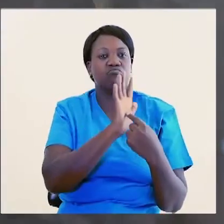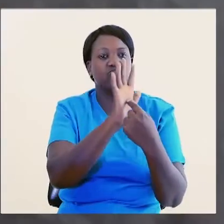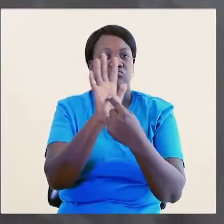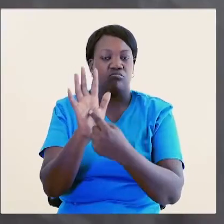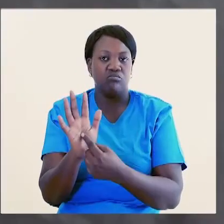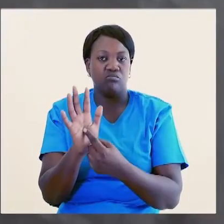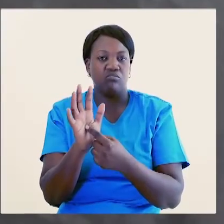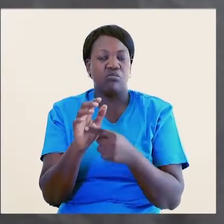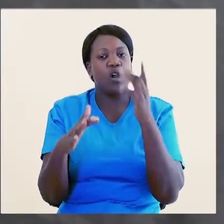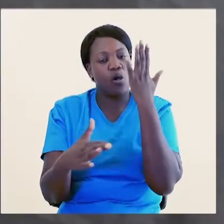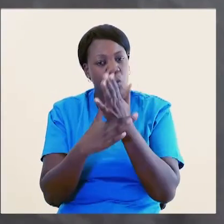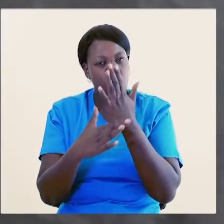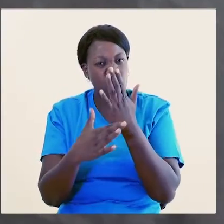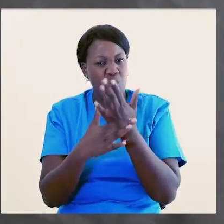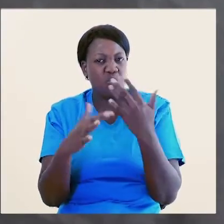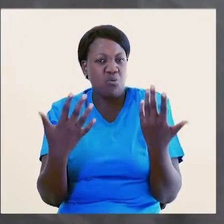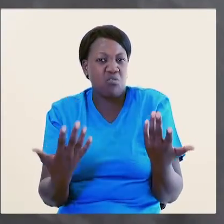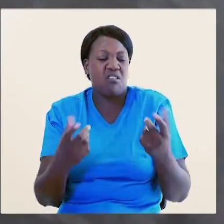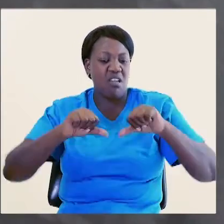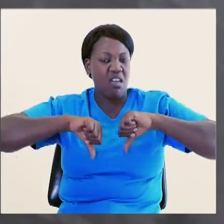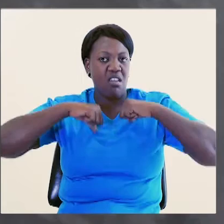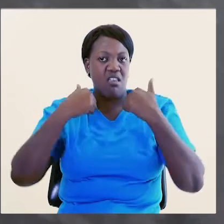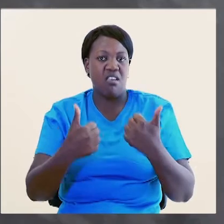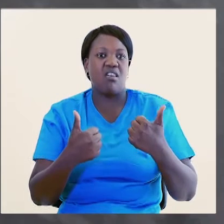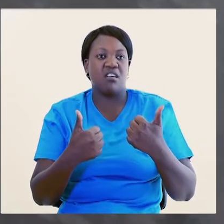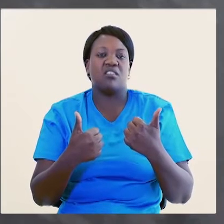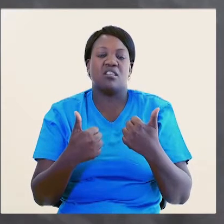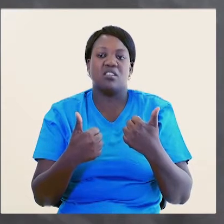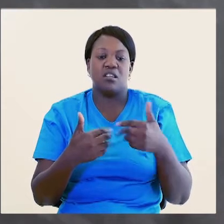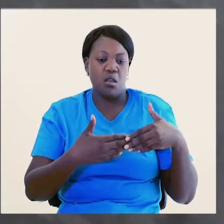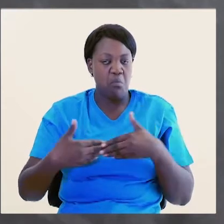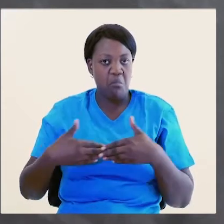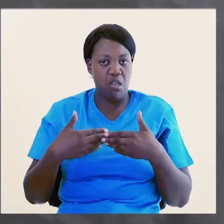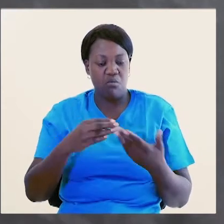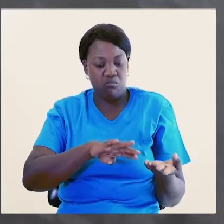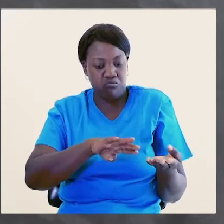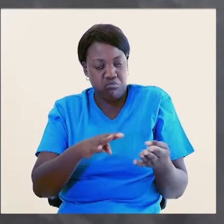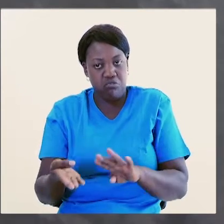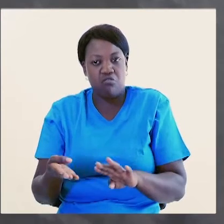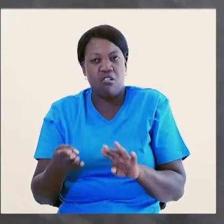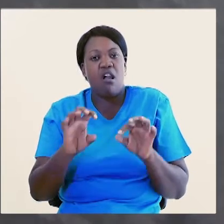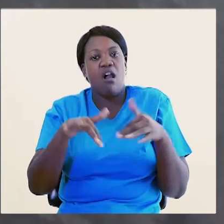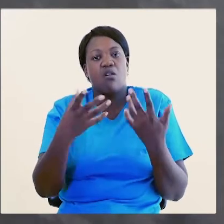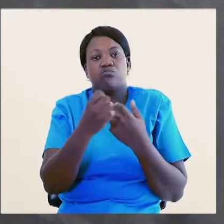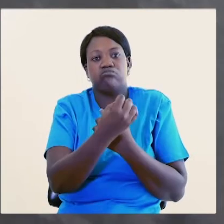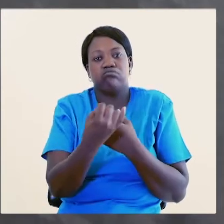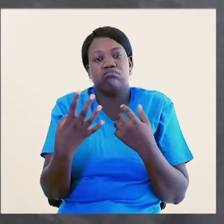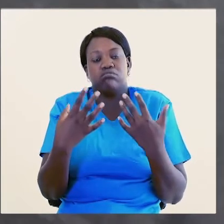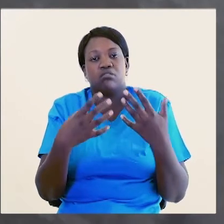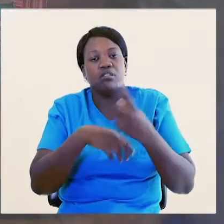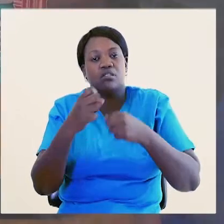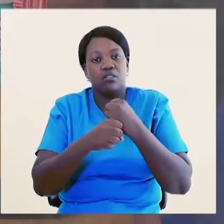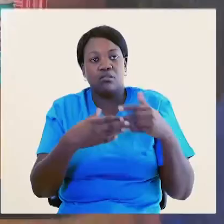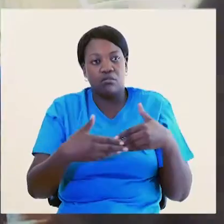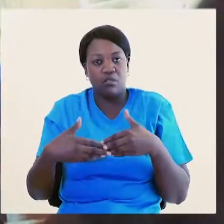include employment, health services, infant mortality, life expectancy, health, education,